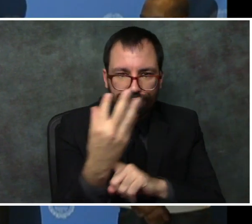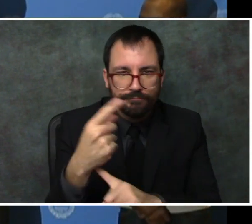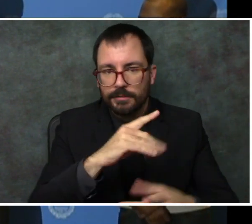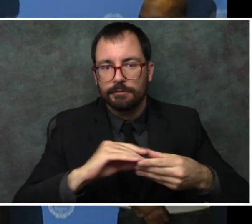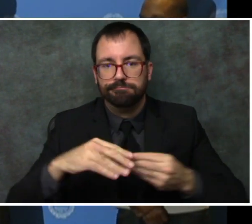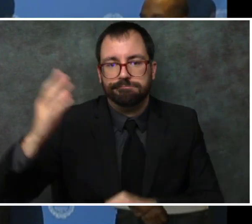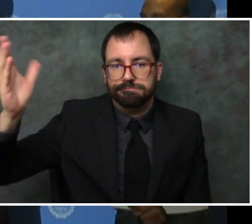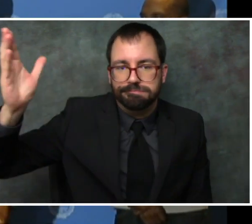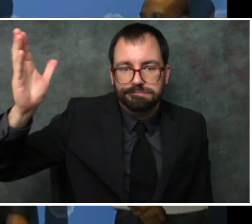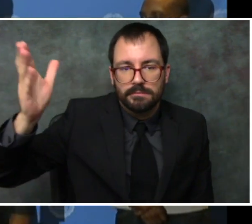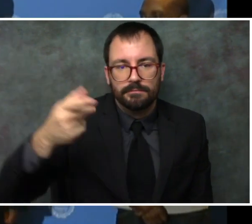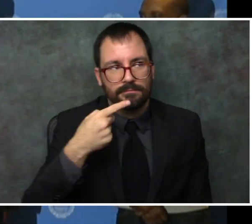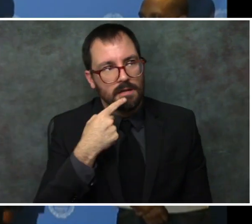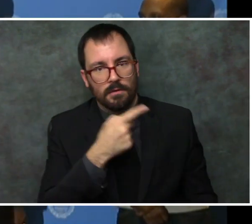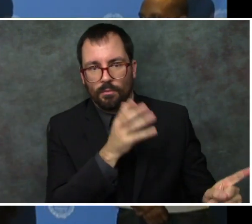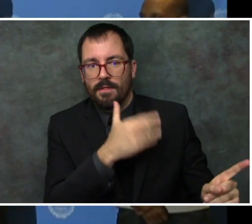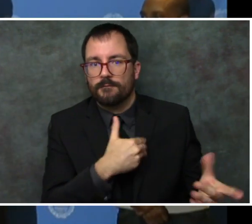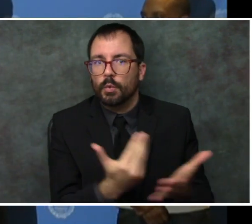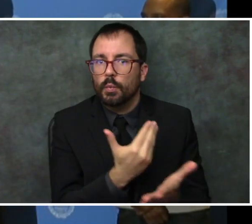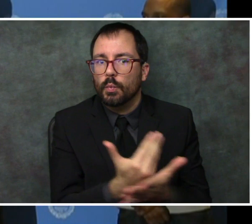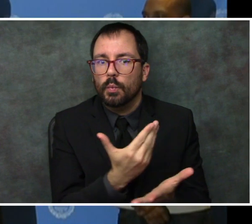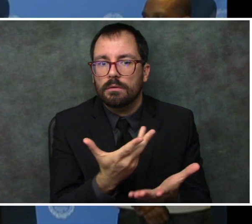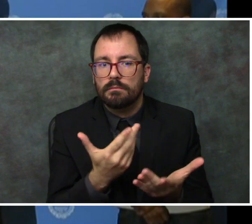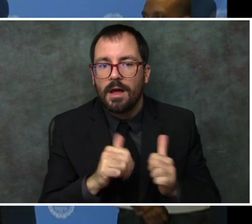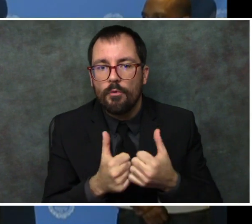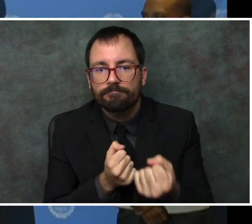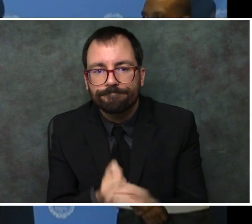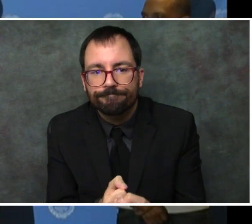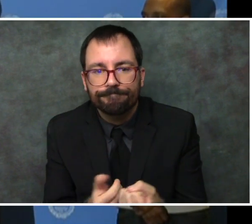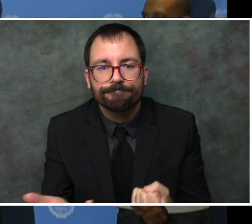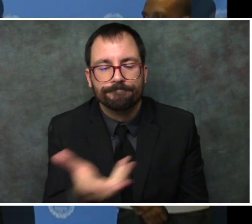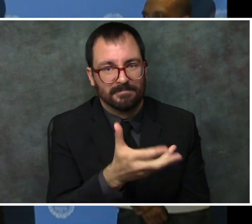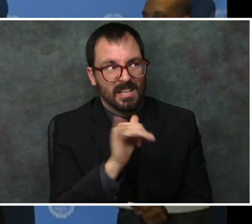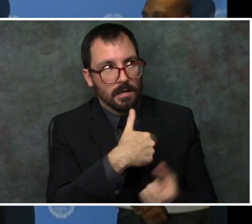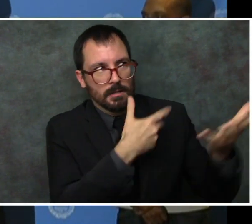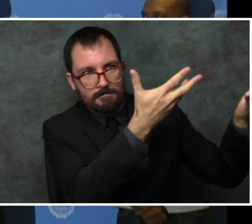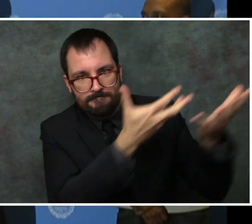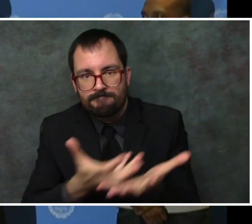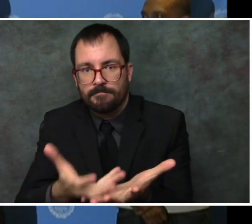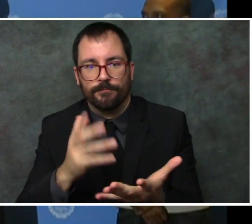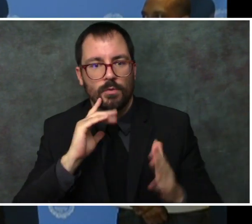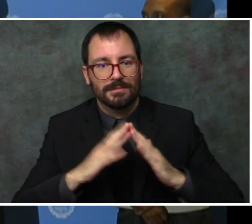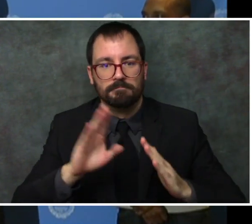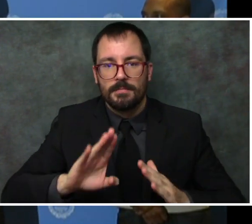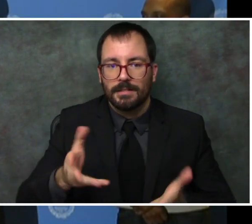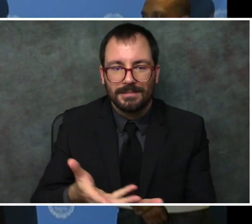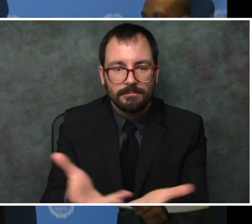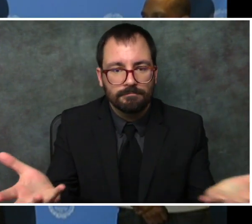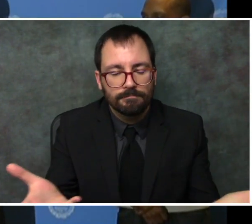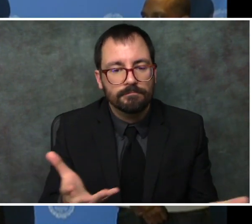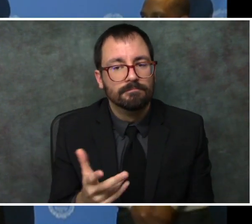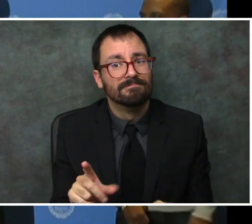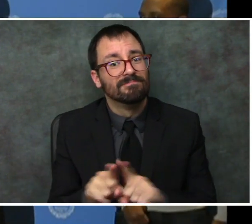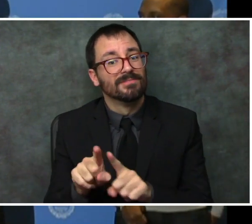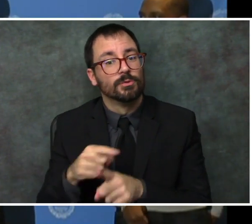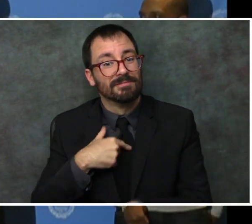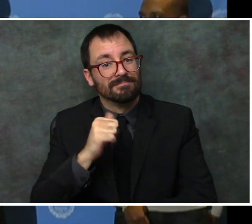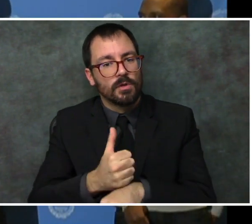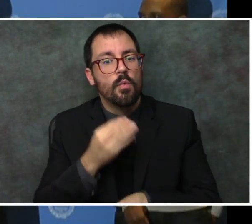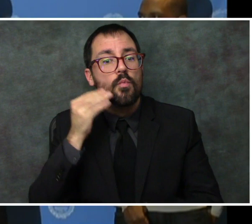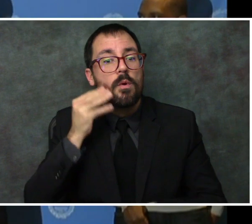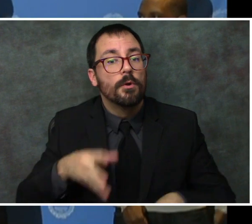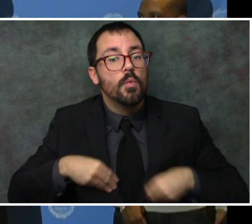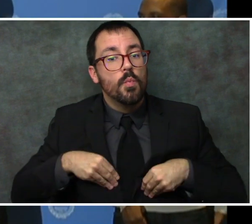owners. I want to be clear that we have a city resources for homeowners that can also help small landlords. So we're working